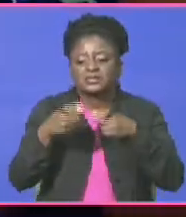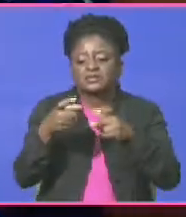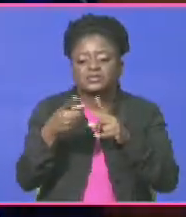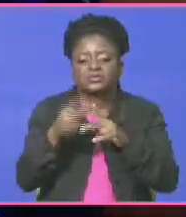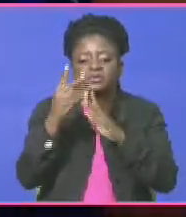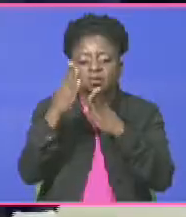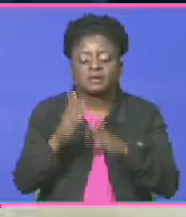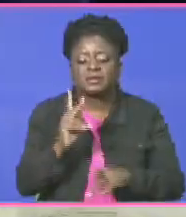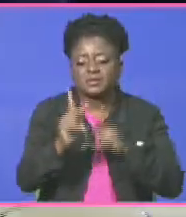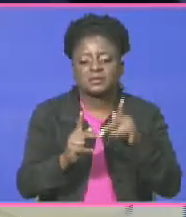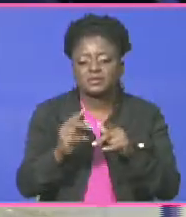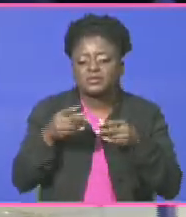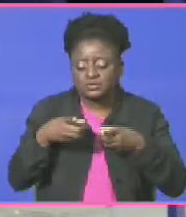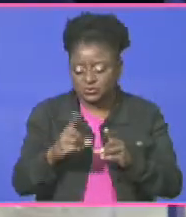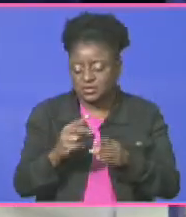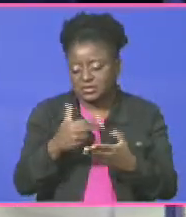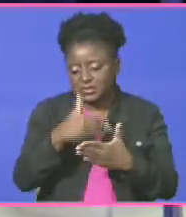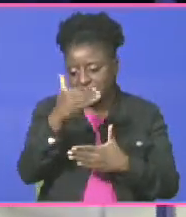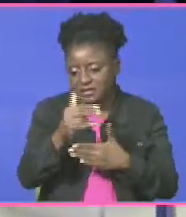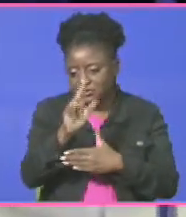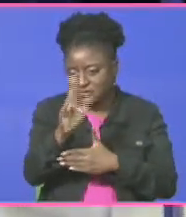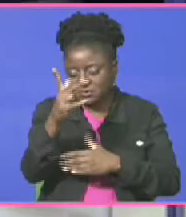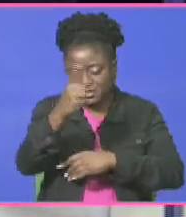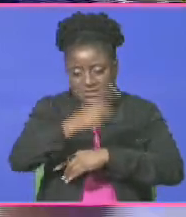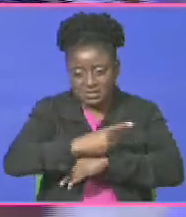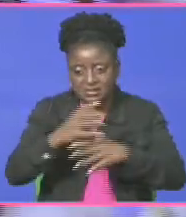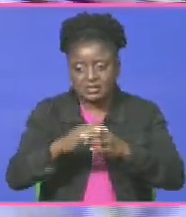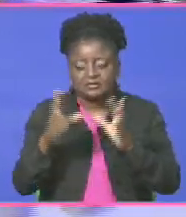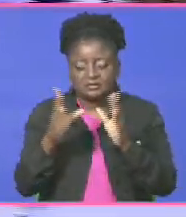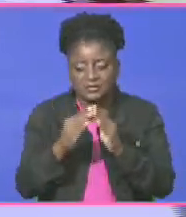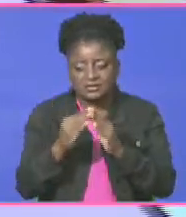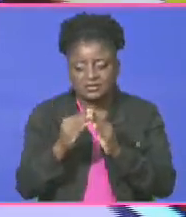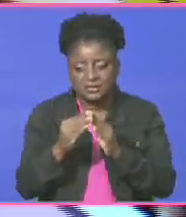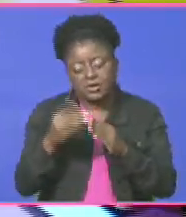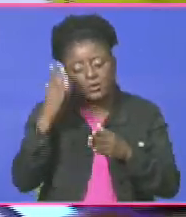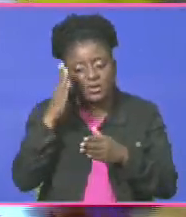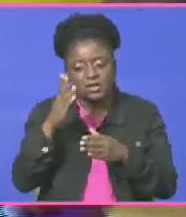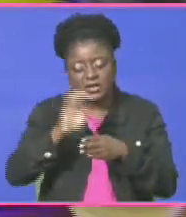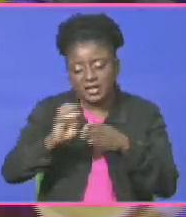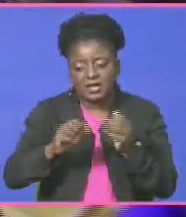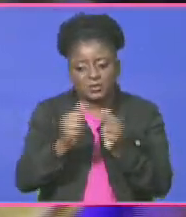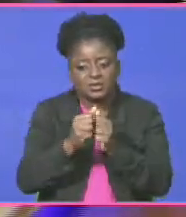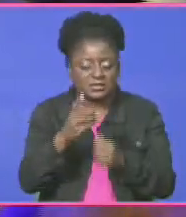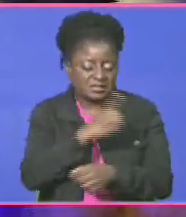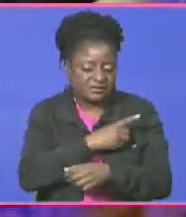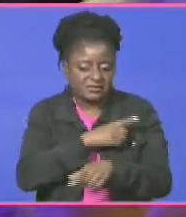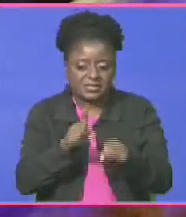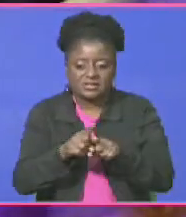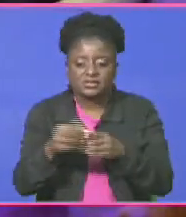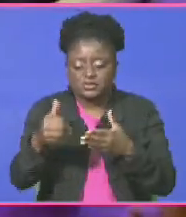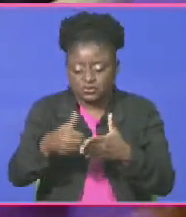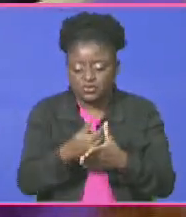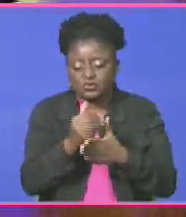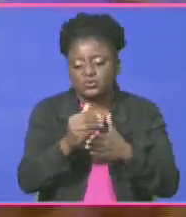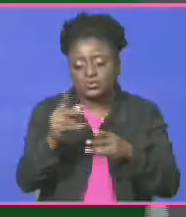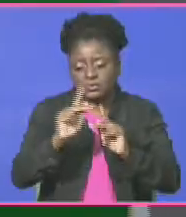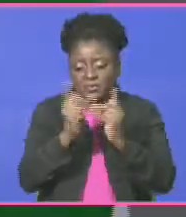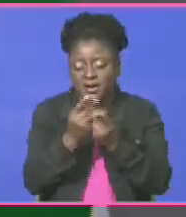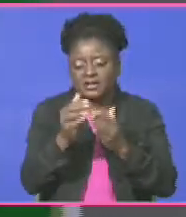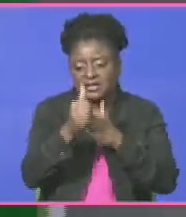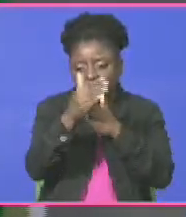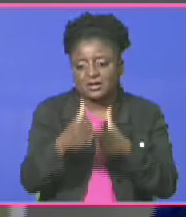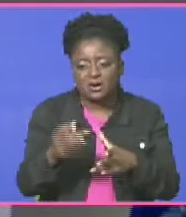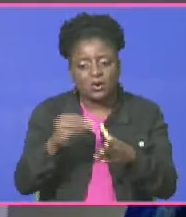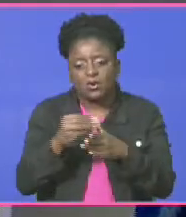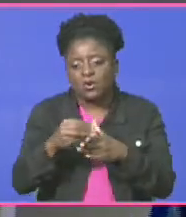of convention that will end with Davis solidified as the party leader or end with a new one, he says the party will engage in reflection as he